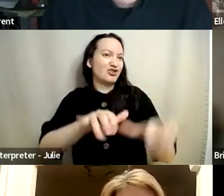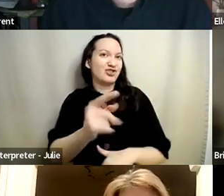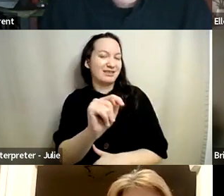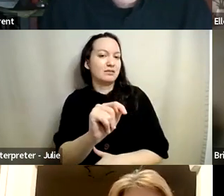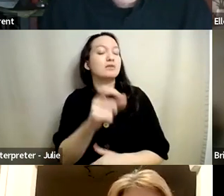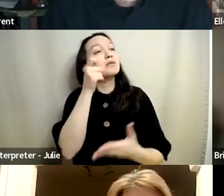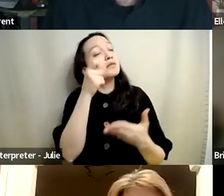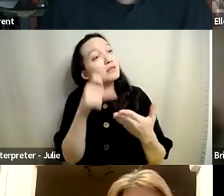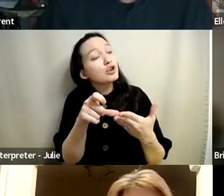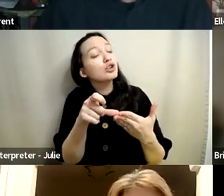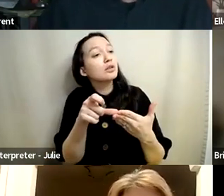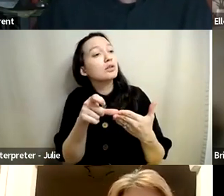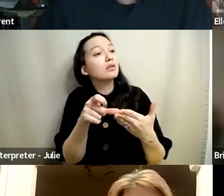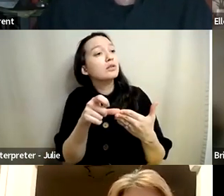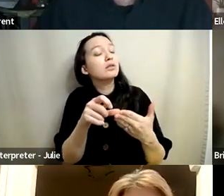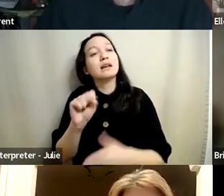the letter is at